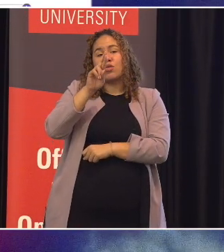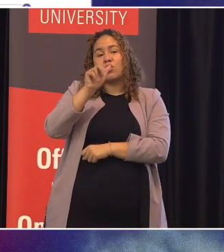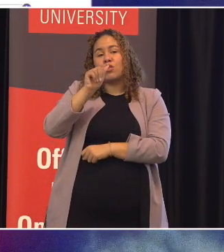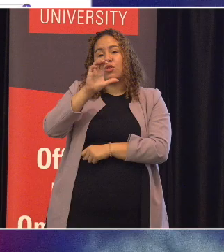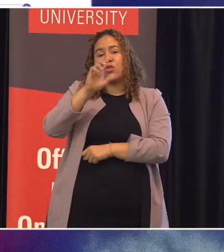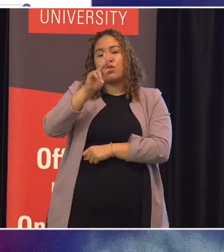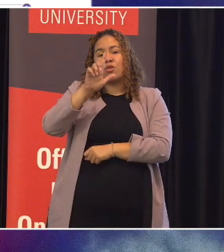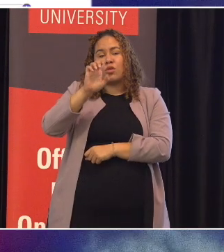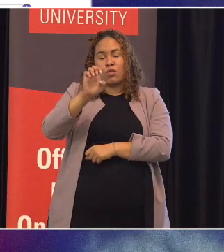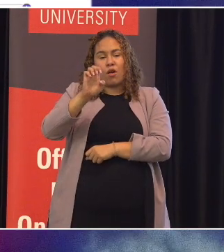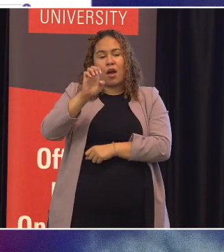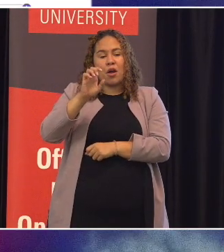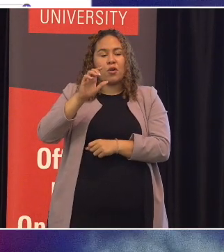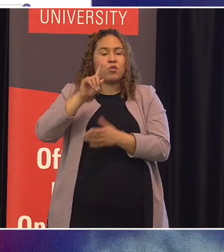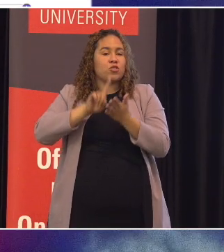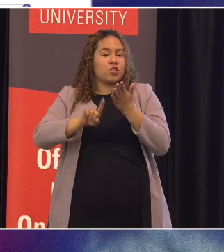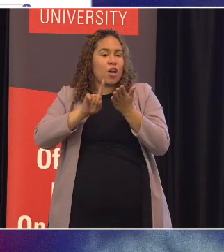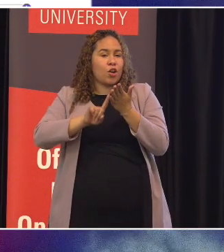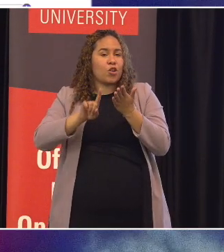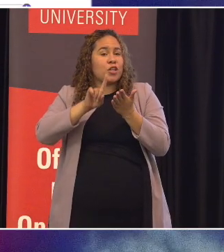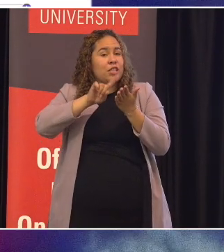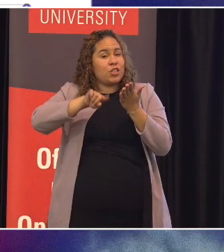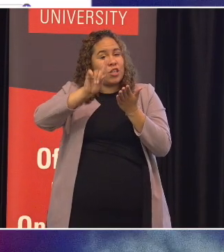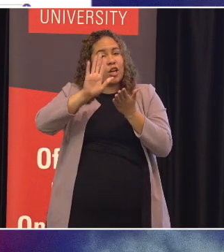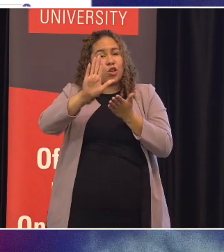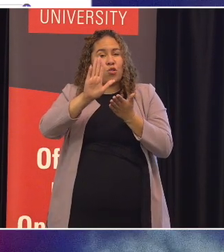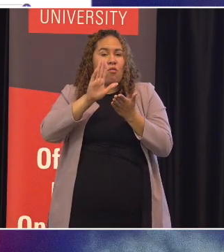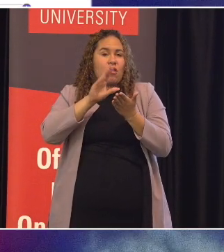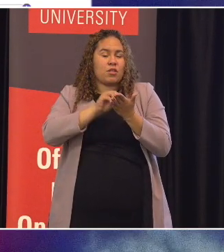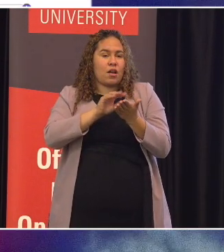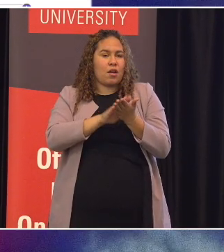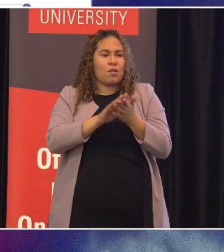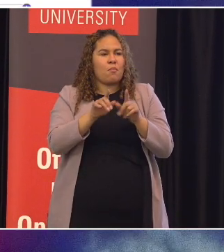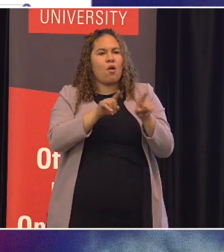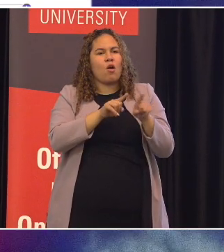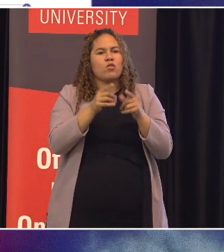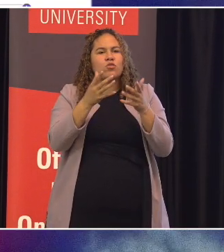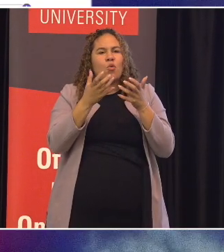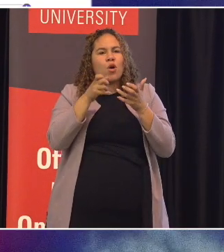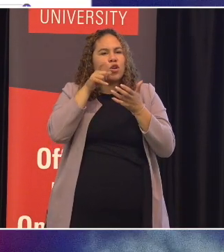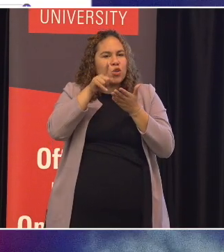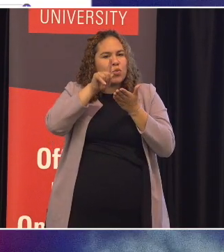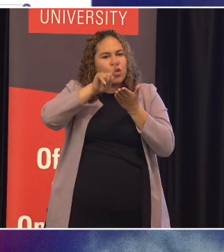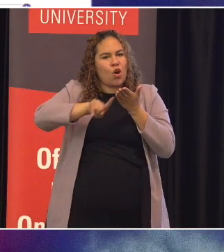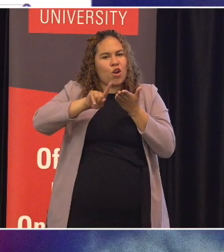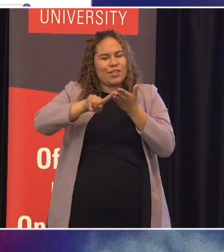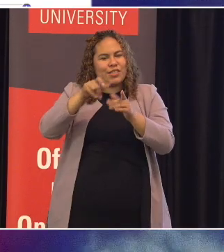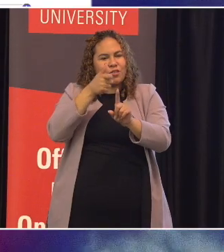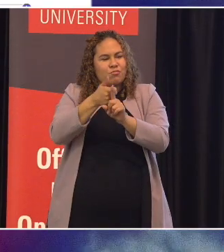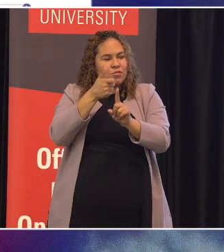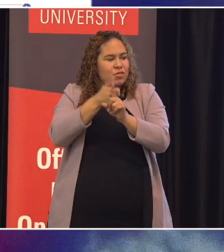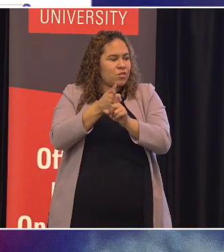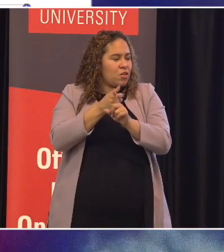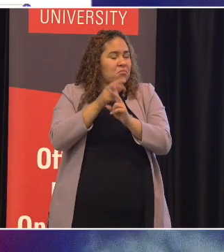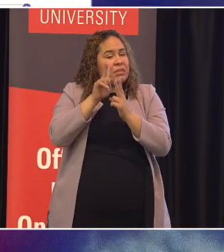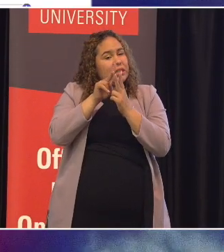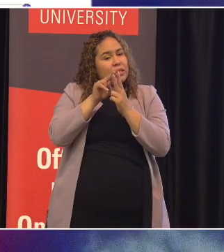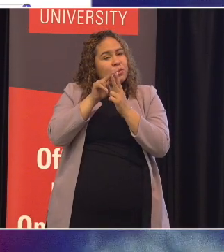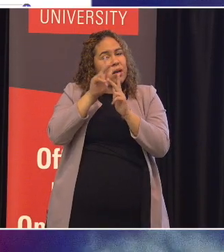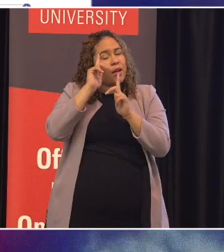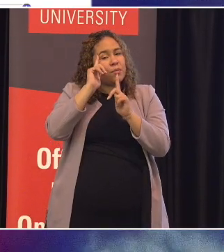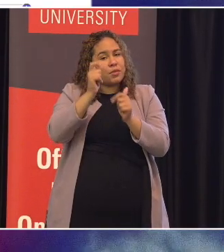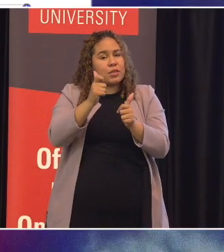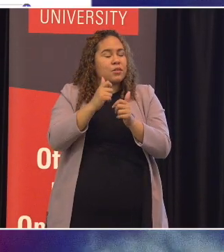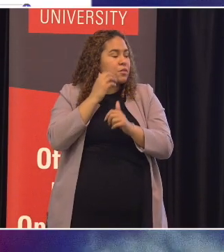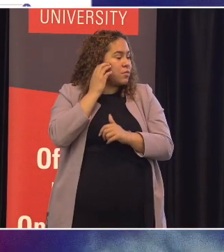to check your document, but I also want you to do things in the space and also audit it. So you can do it either way, but a